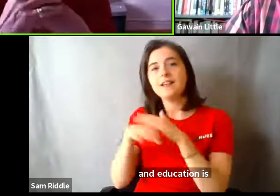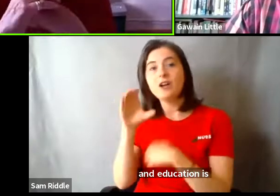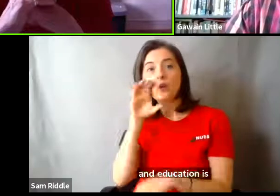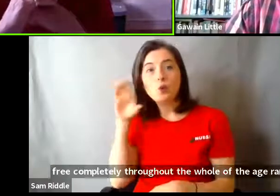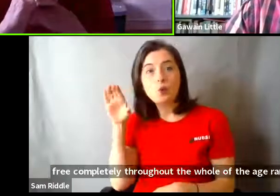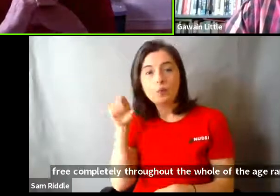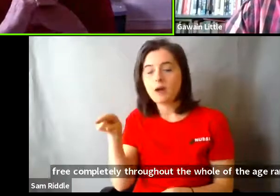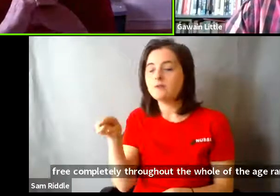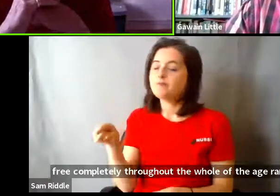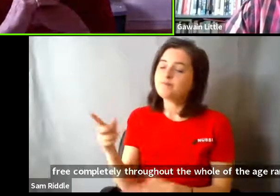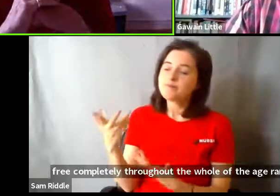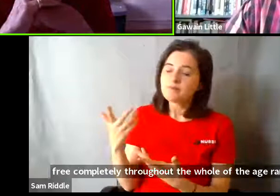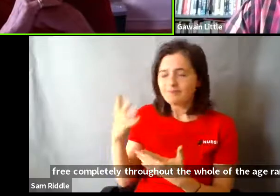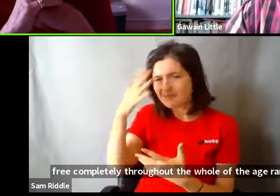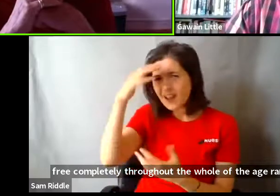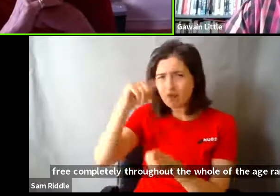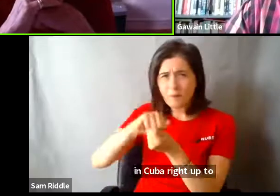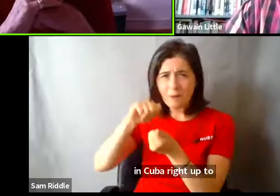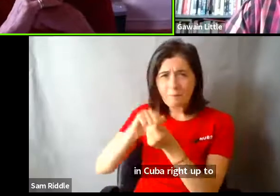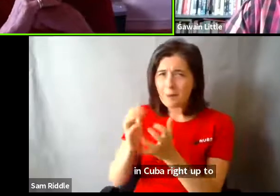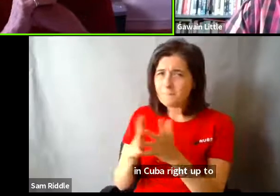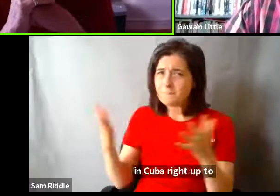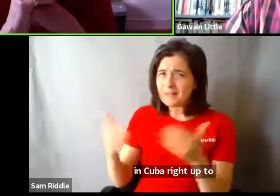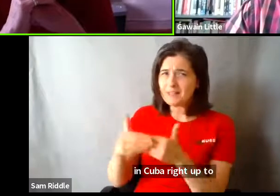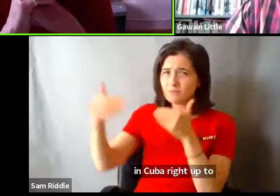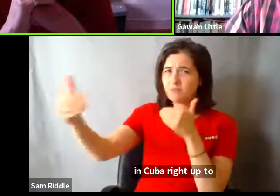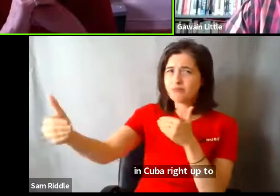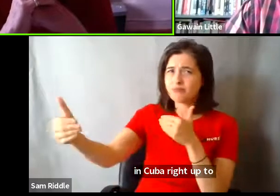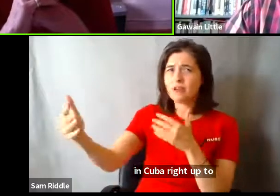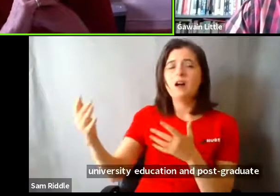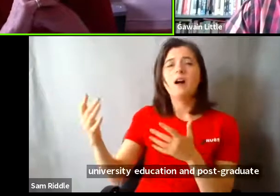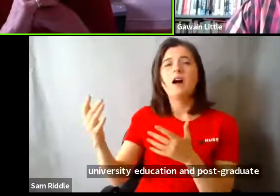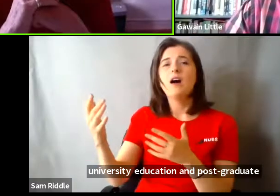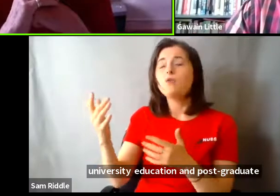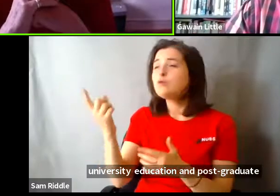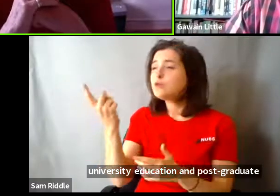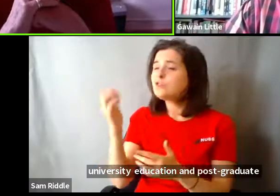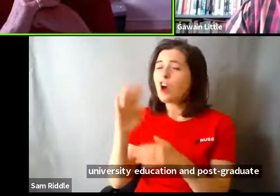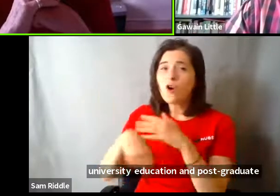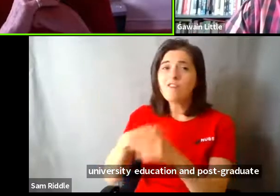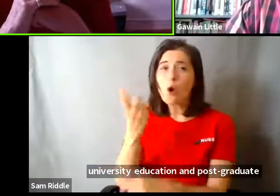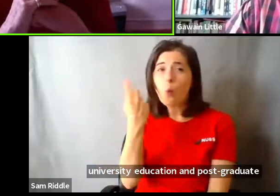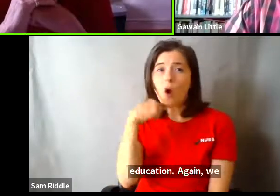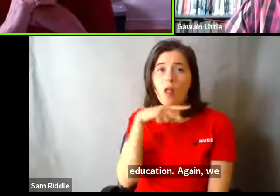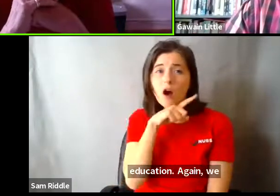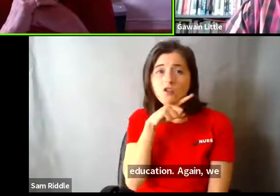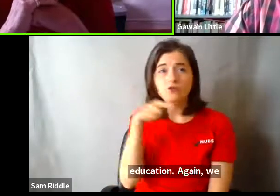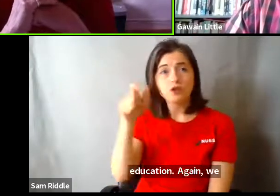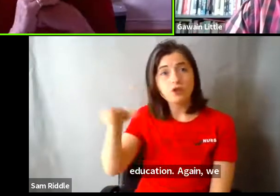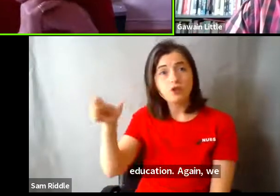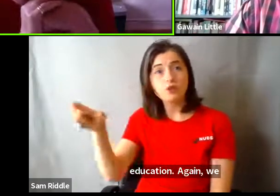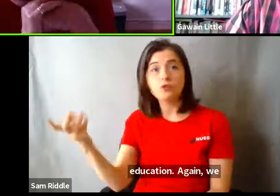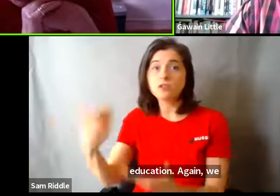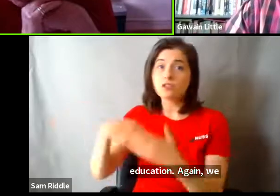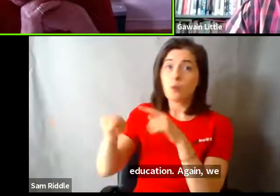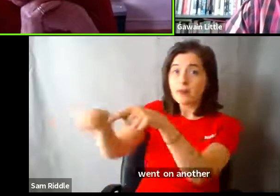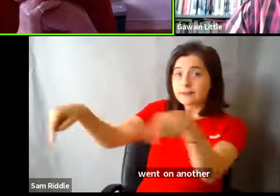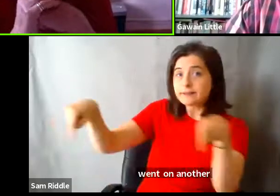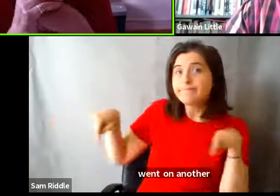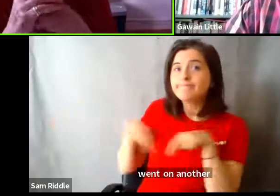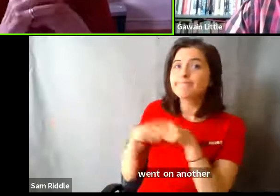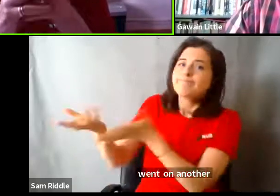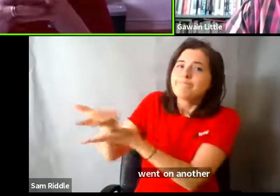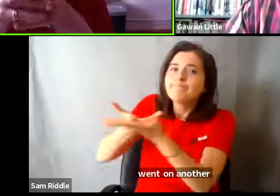remember a large session in which there were more than 100 students participating with us. And we were talking about education